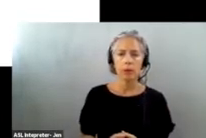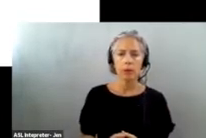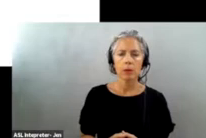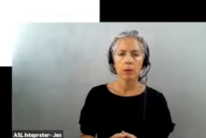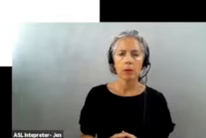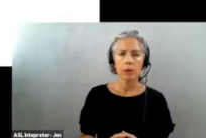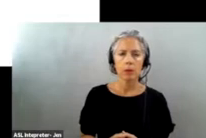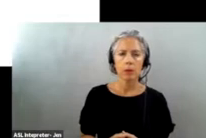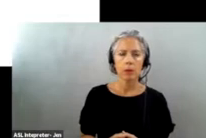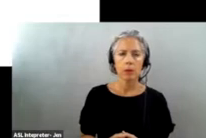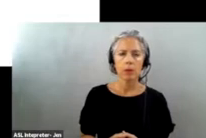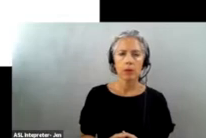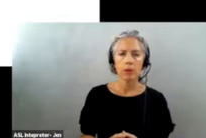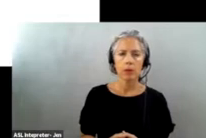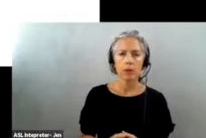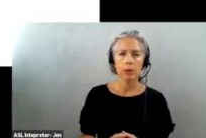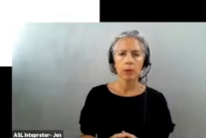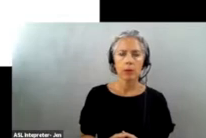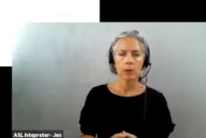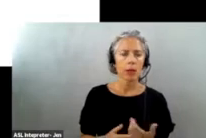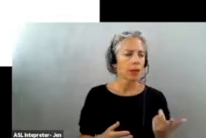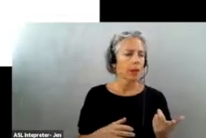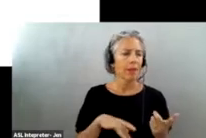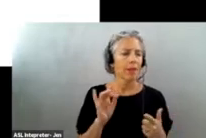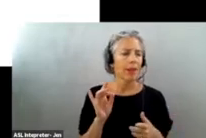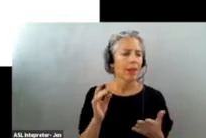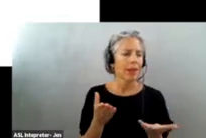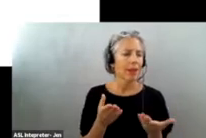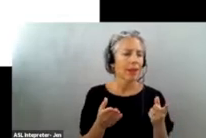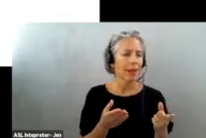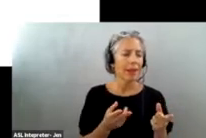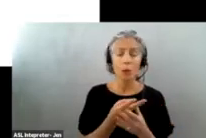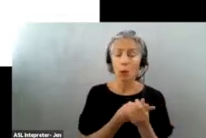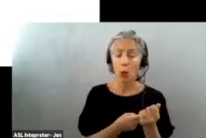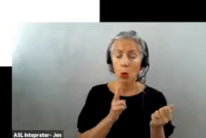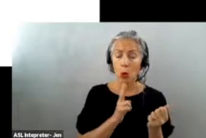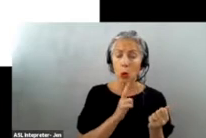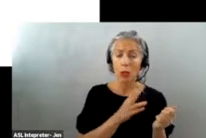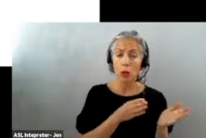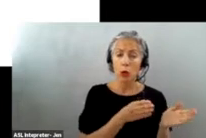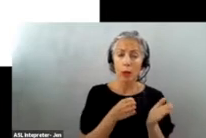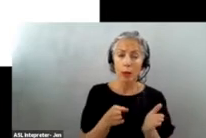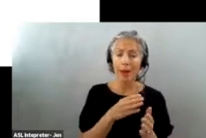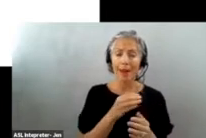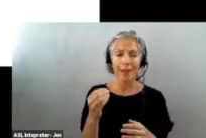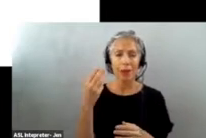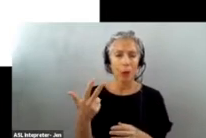and what you can find here is actually both the twin track and the three level model. First, we have the vision.